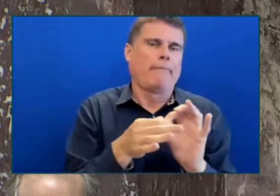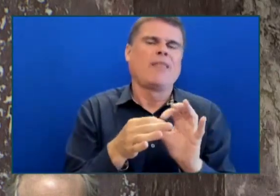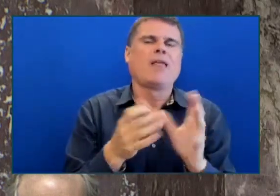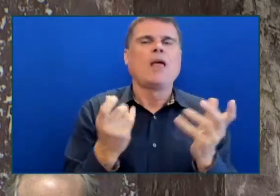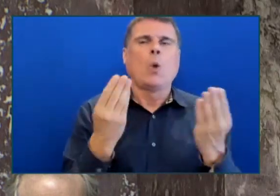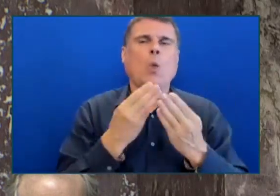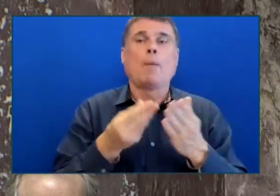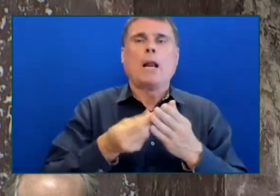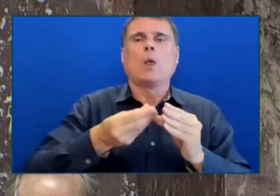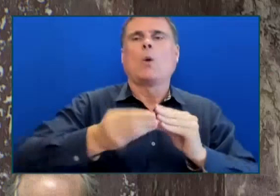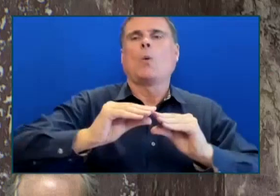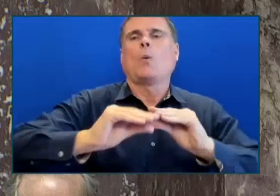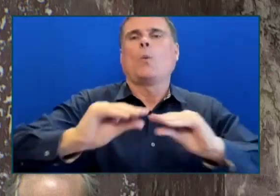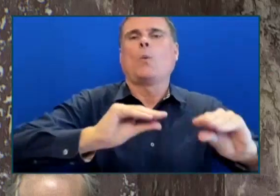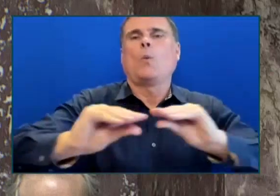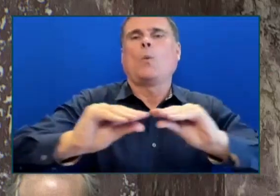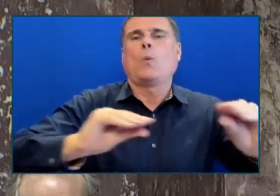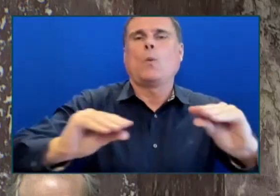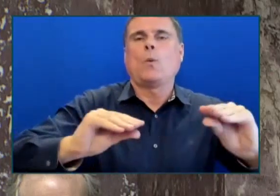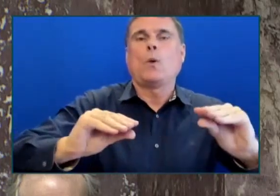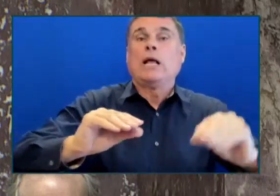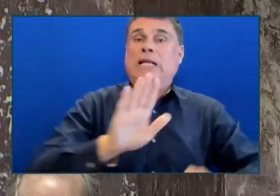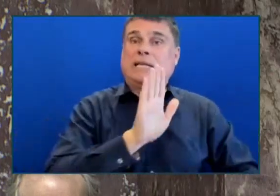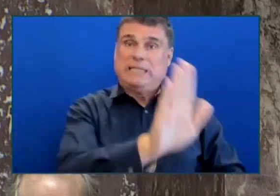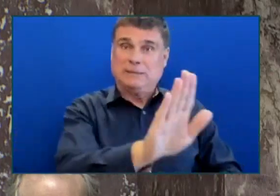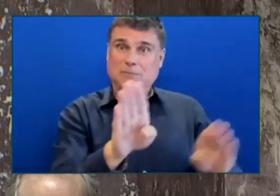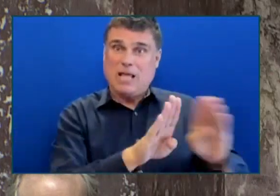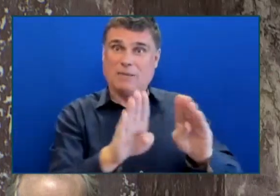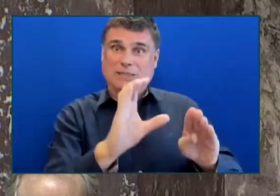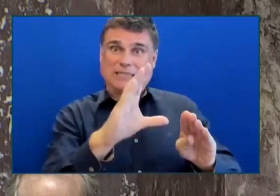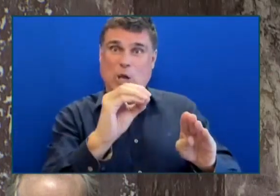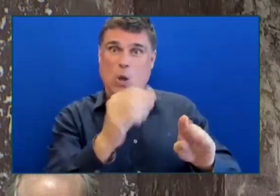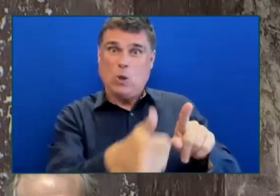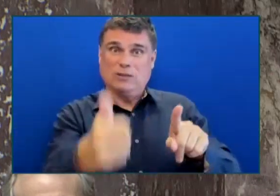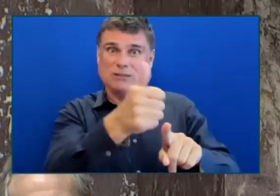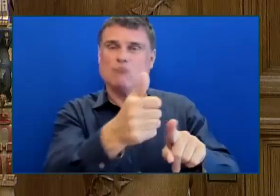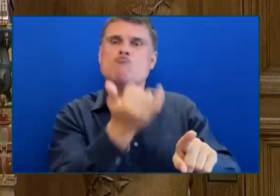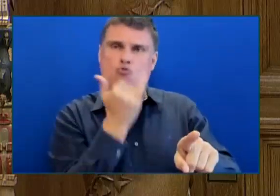When we see something, we take action, Honourable Speaker, and that's what we've done here.